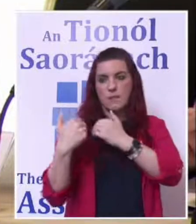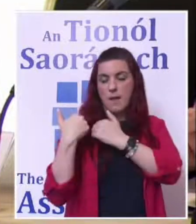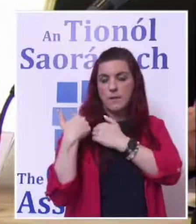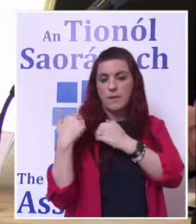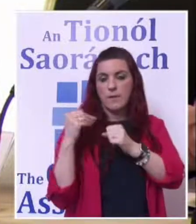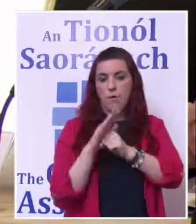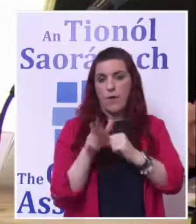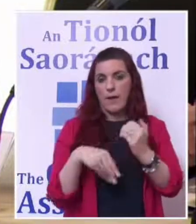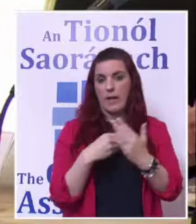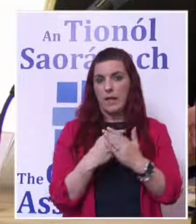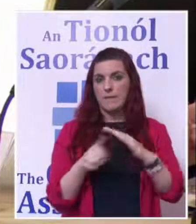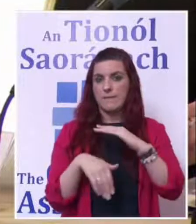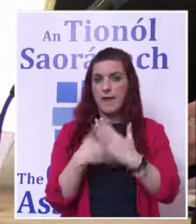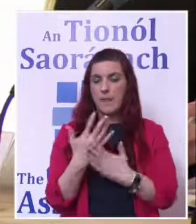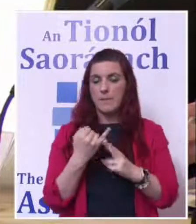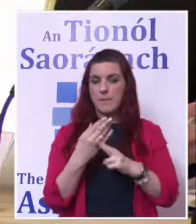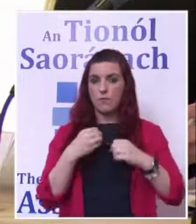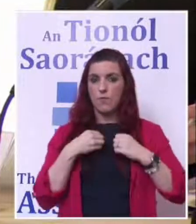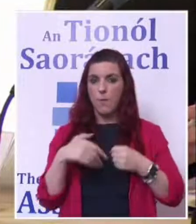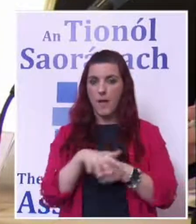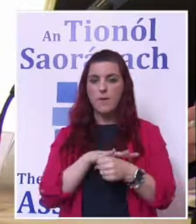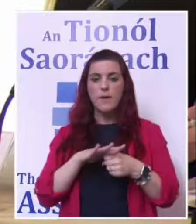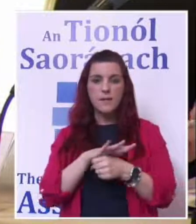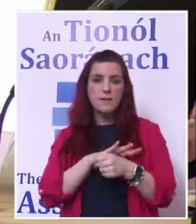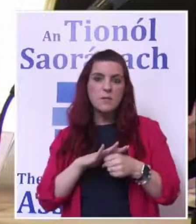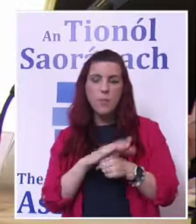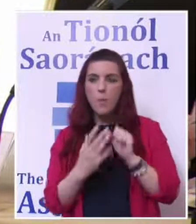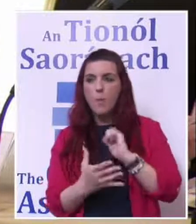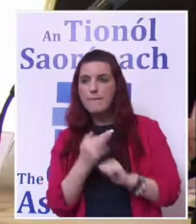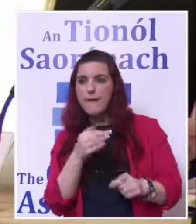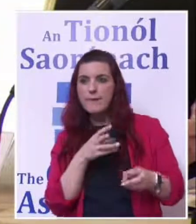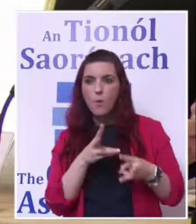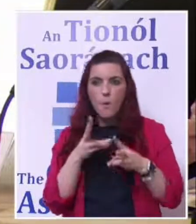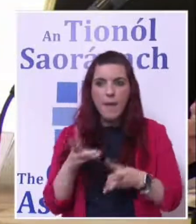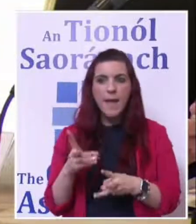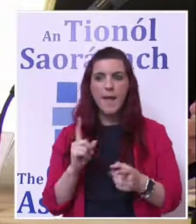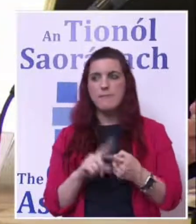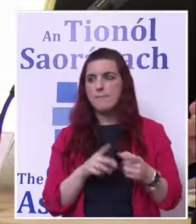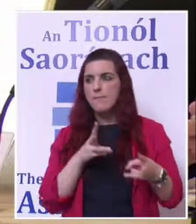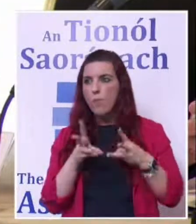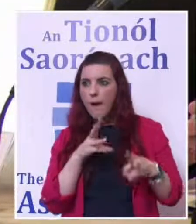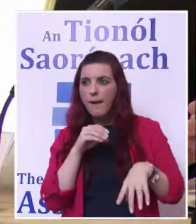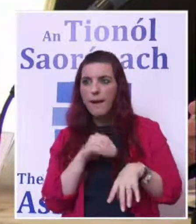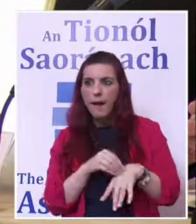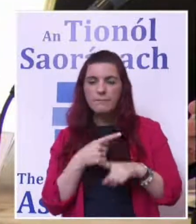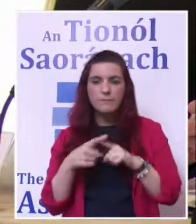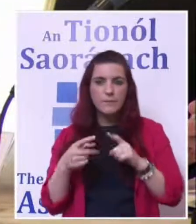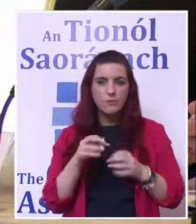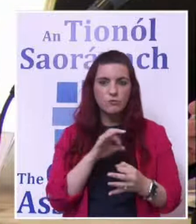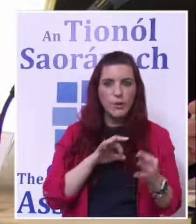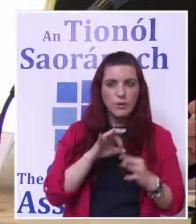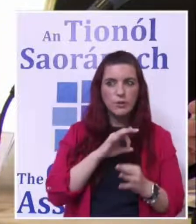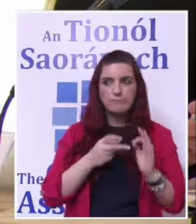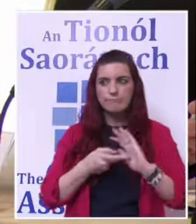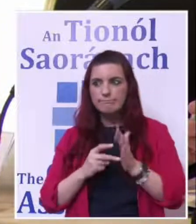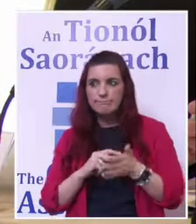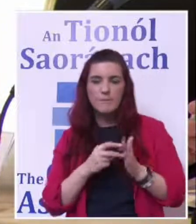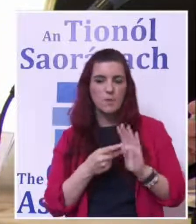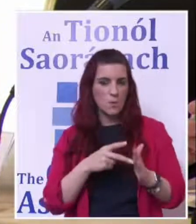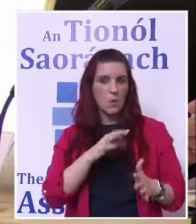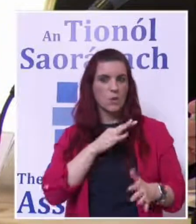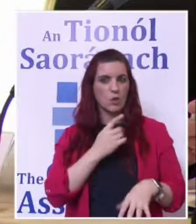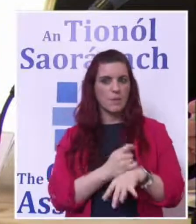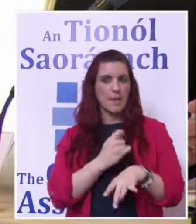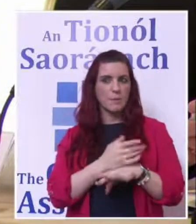for economic development. So they're finding their way and, you know, working out the best strategies. So it's a good time to